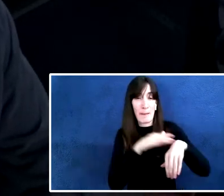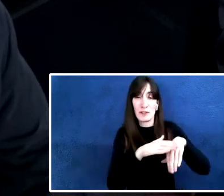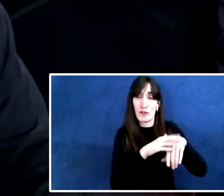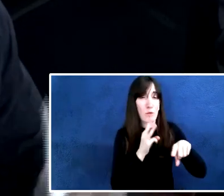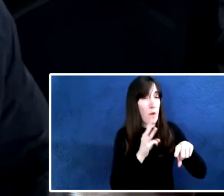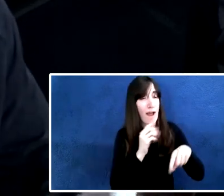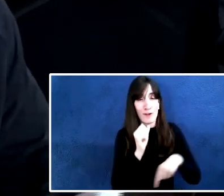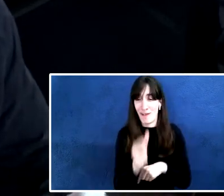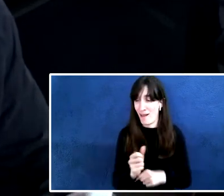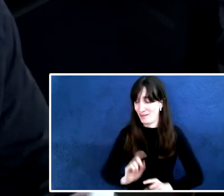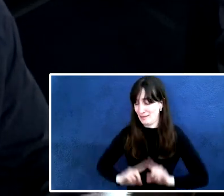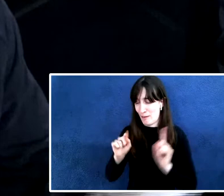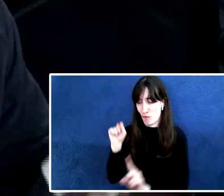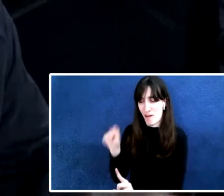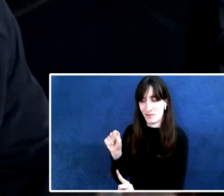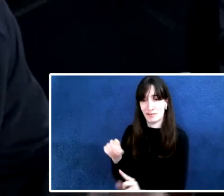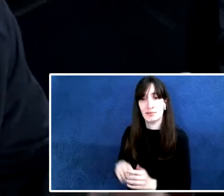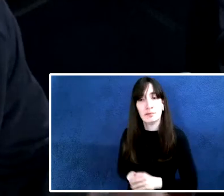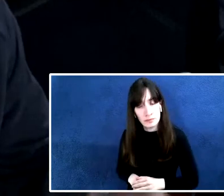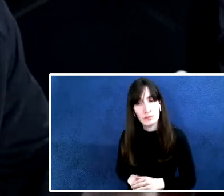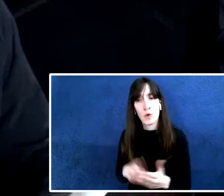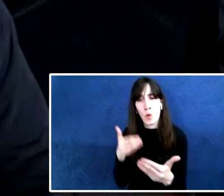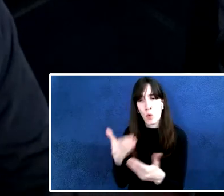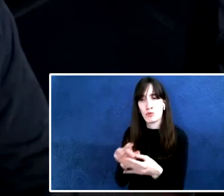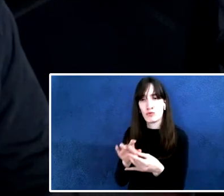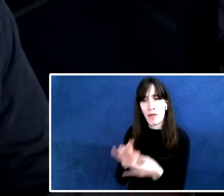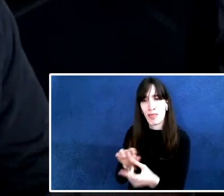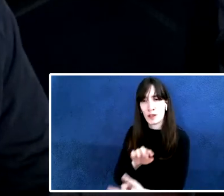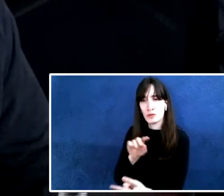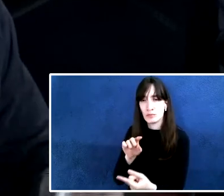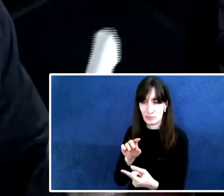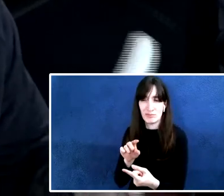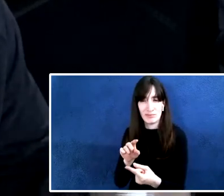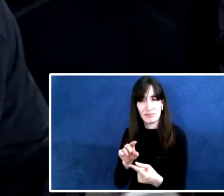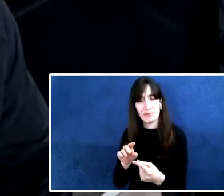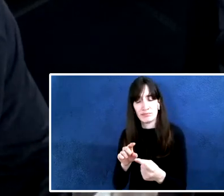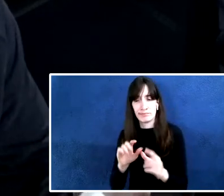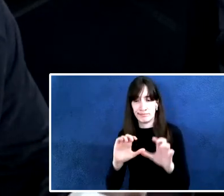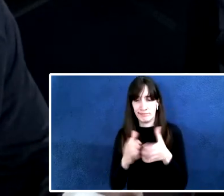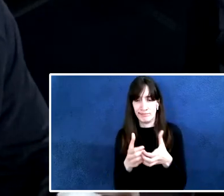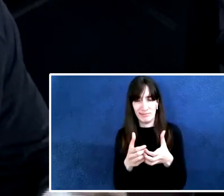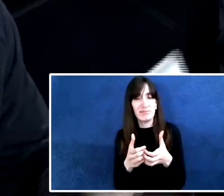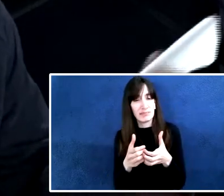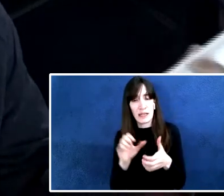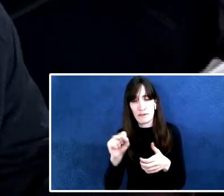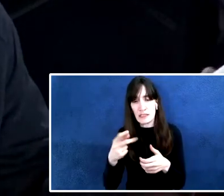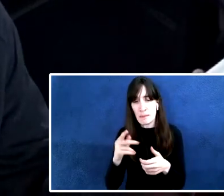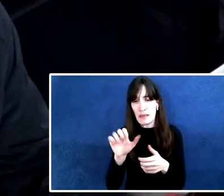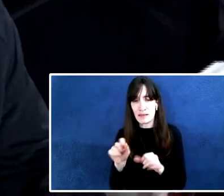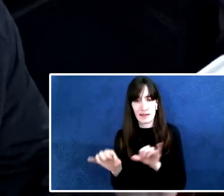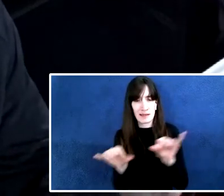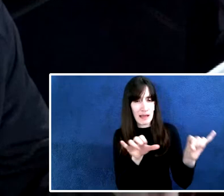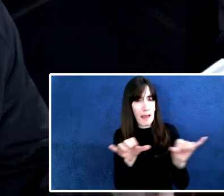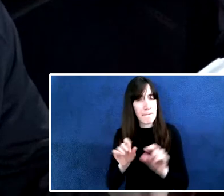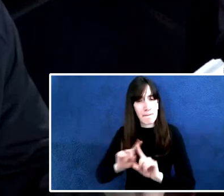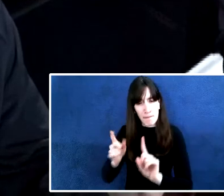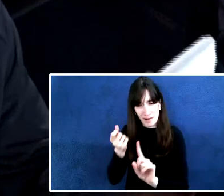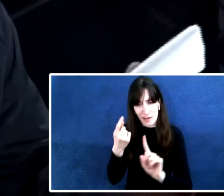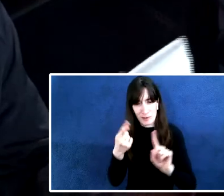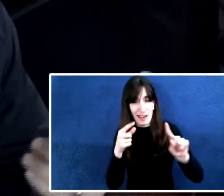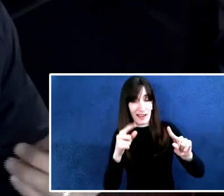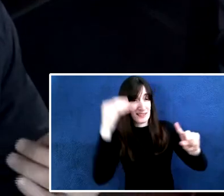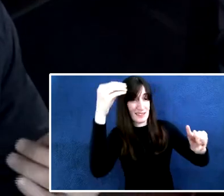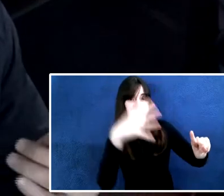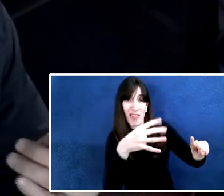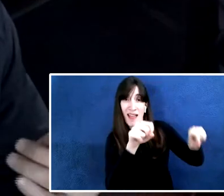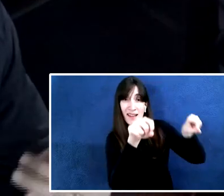different. They're very closely related taxonomically, but shallow water corals live in sunlit surface waters,